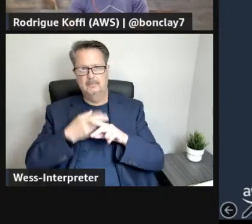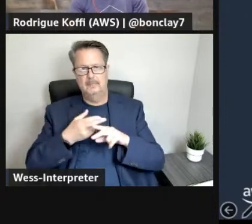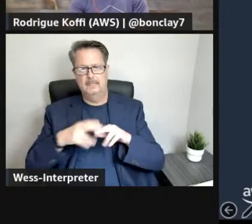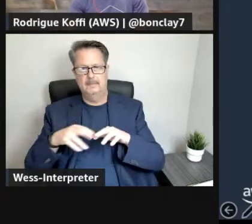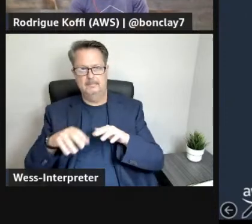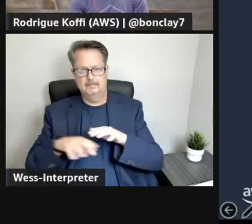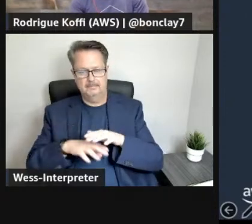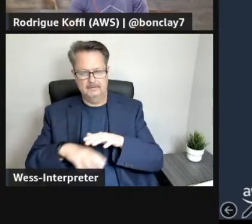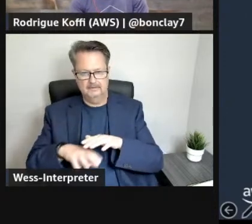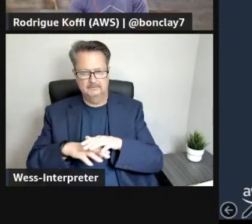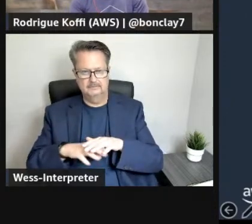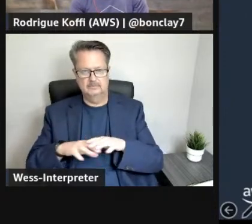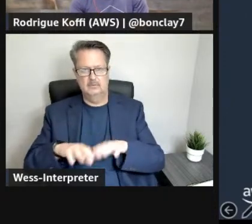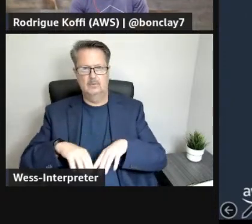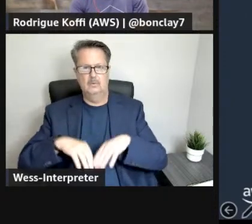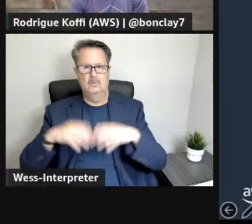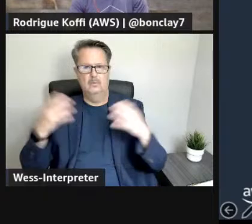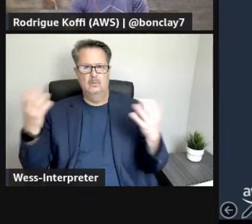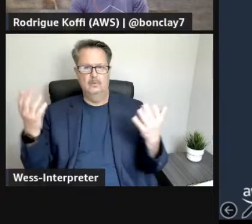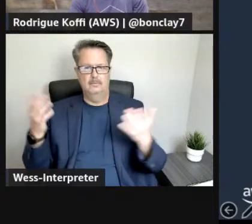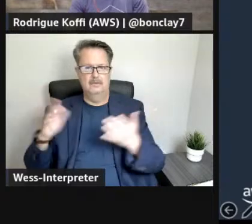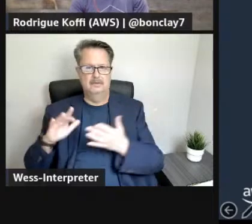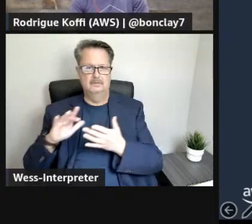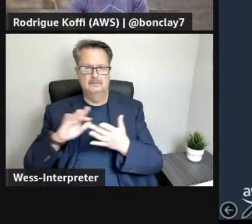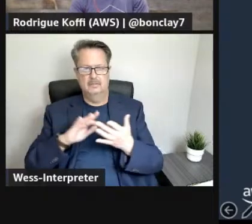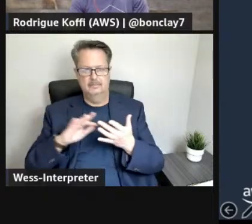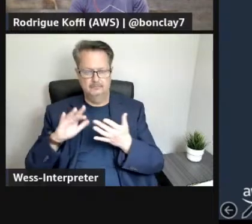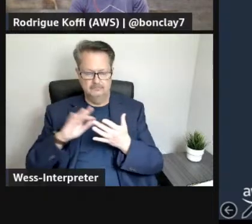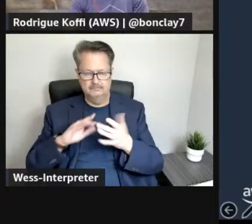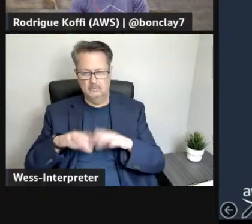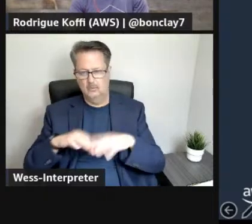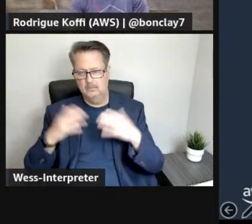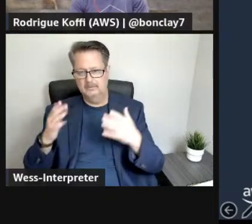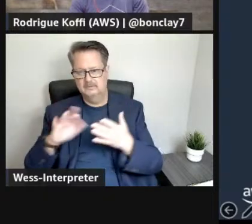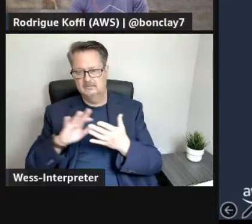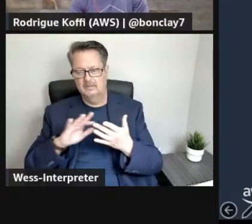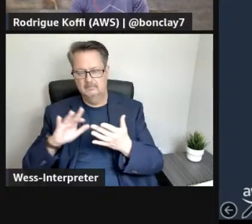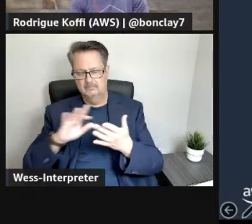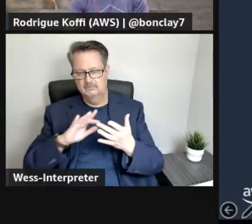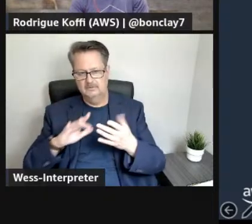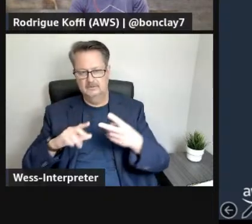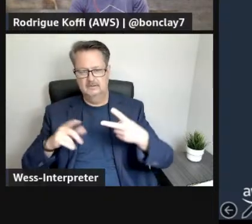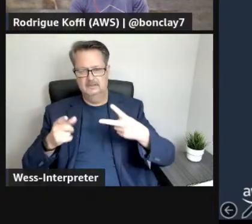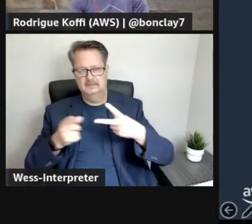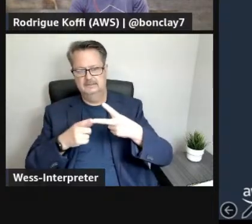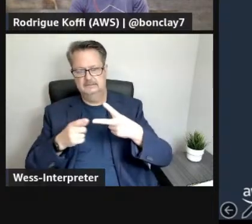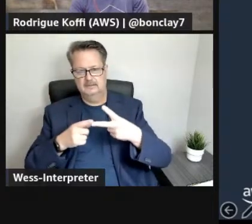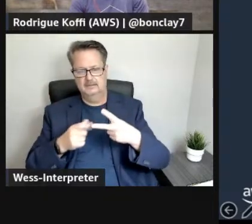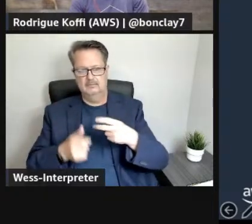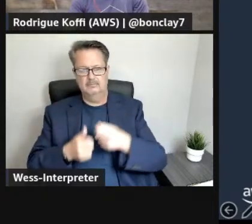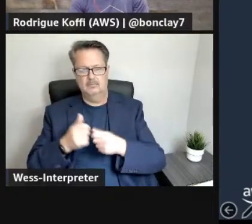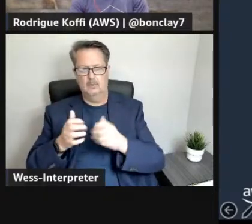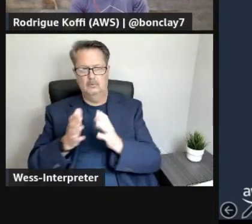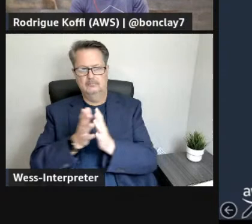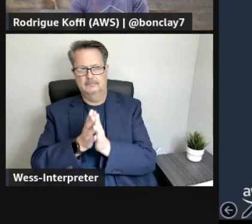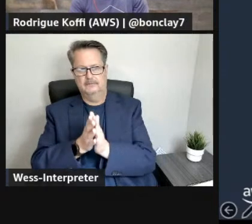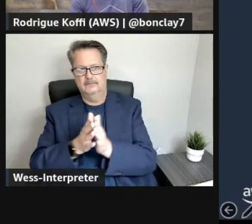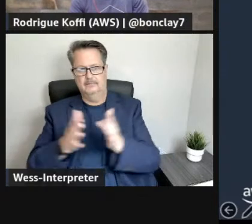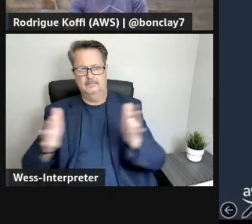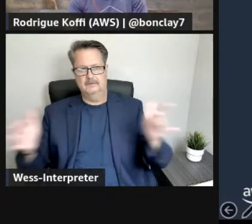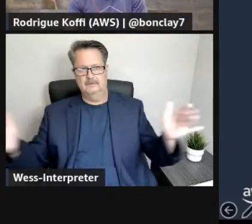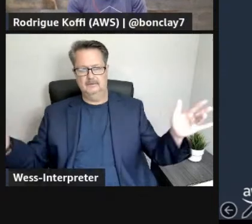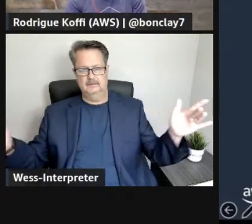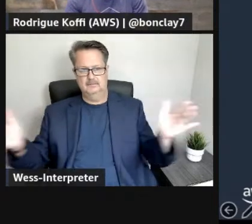what OpenTelemetry itself is. OpenTelemetry is the second most popular CNCF project that's out there, and